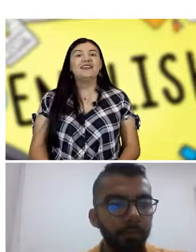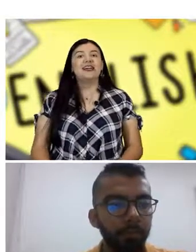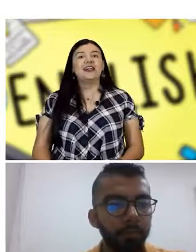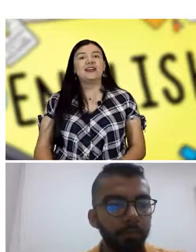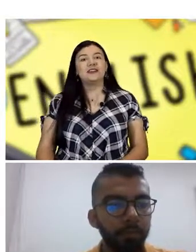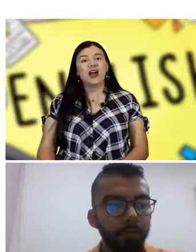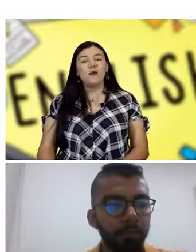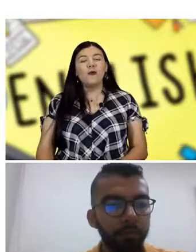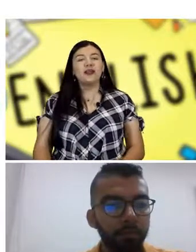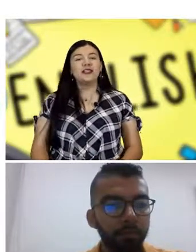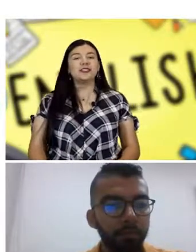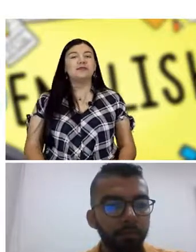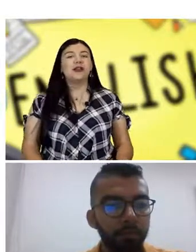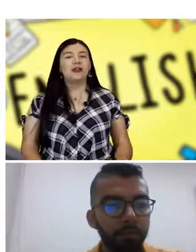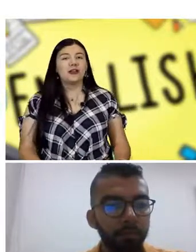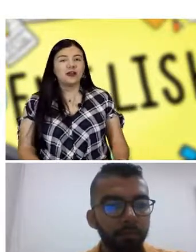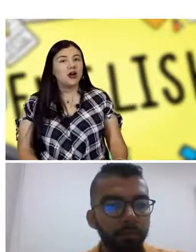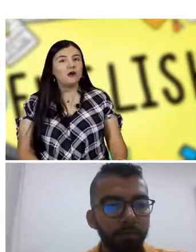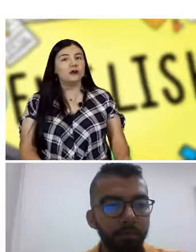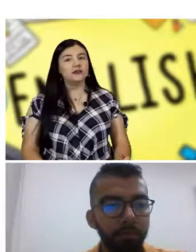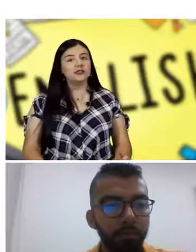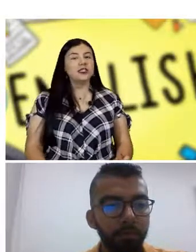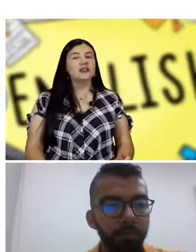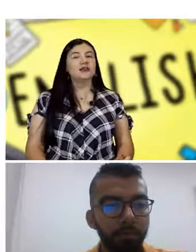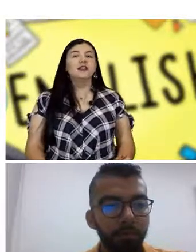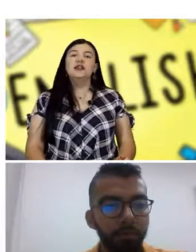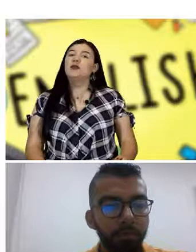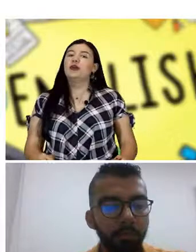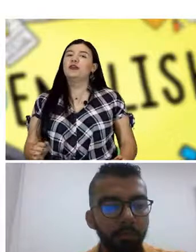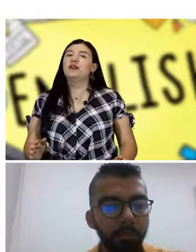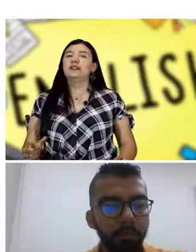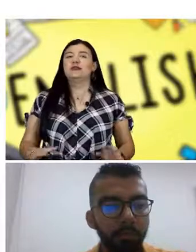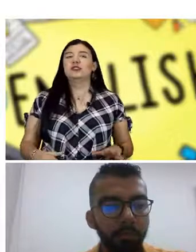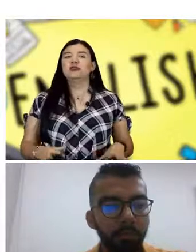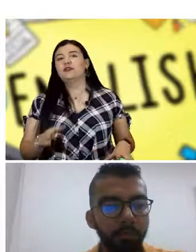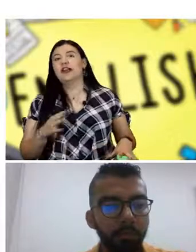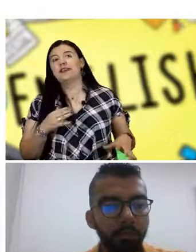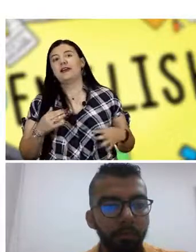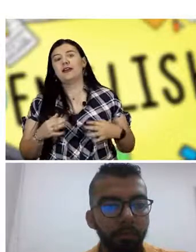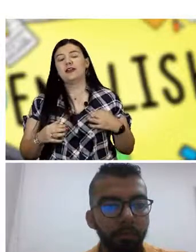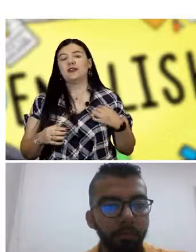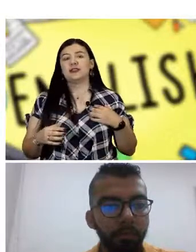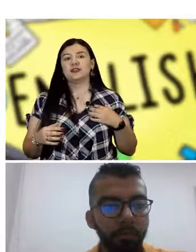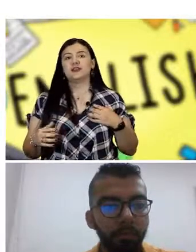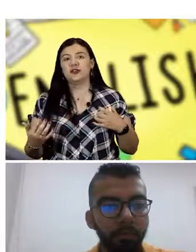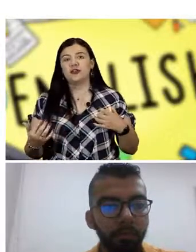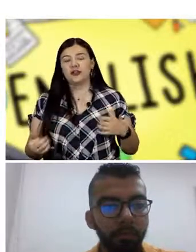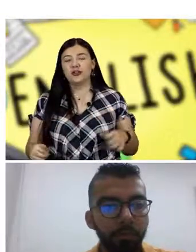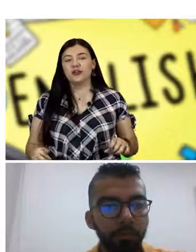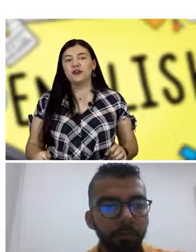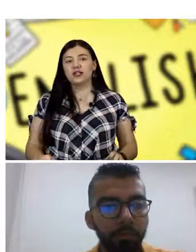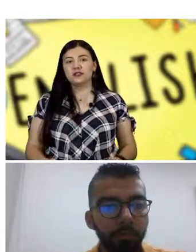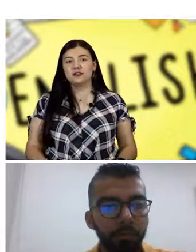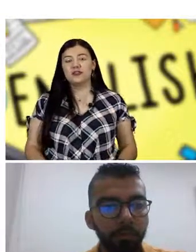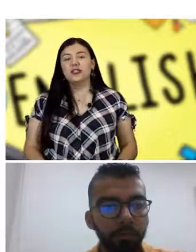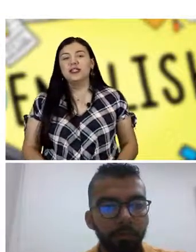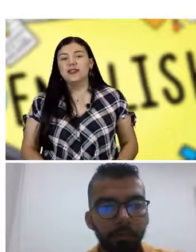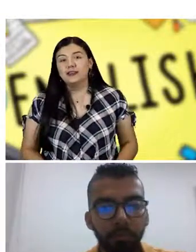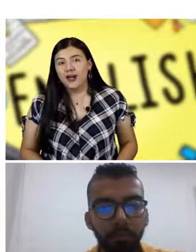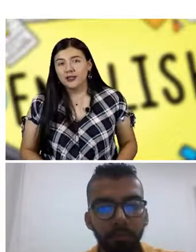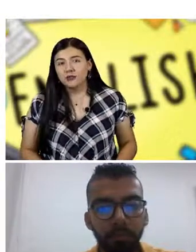Okay, yeah, that one is very common, ¿sí? Cuando decimos como un ataque al corazón o un dolor en el